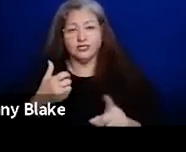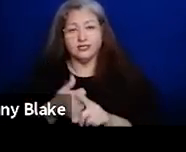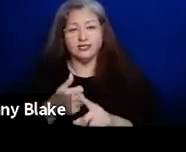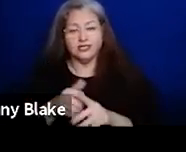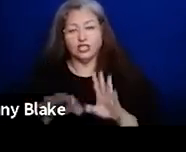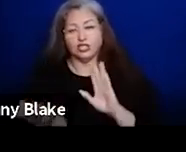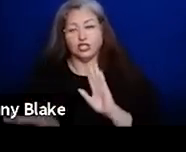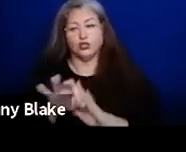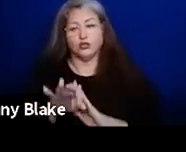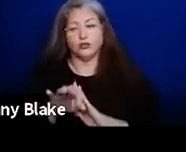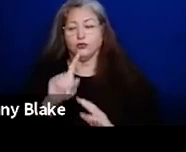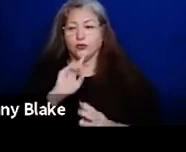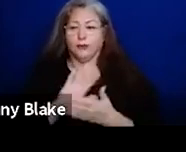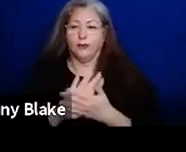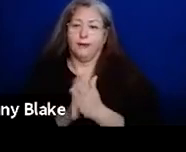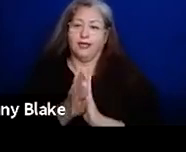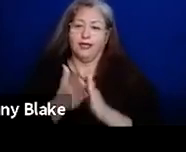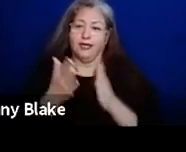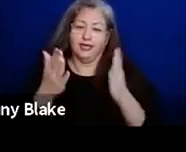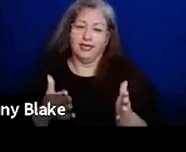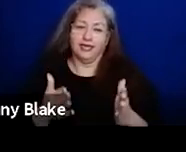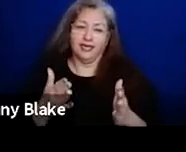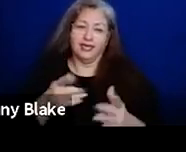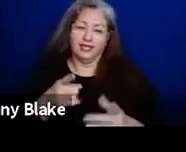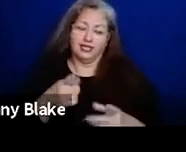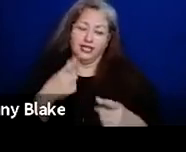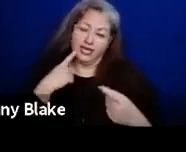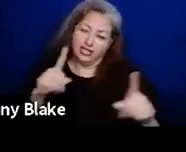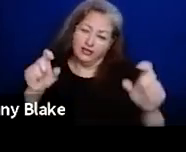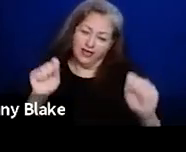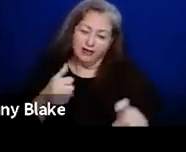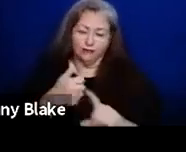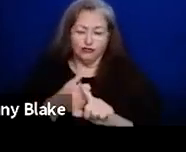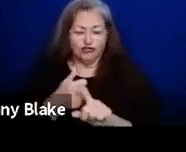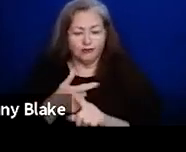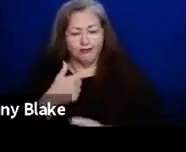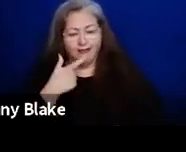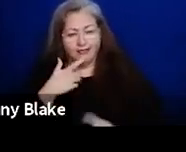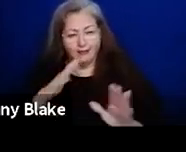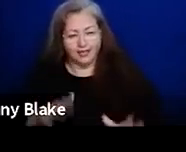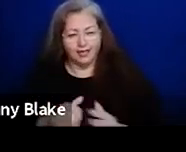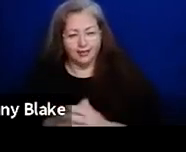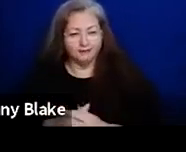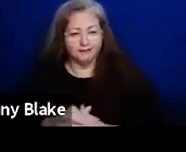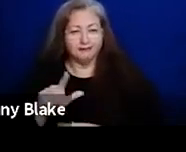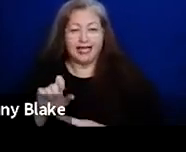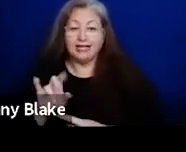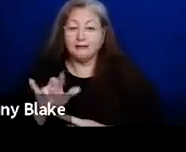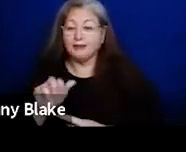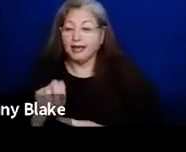to be a dyke like me, and she's a lesbian.